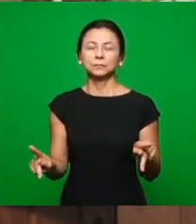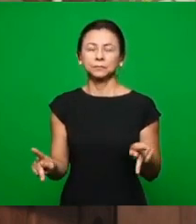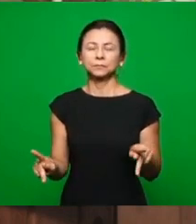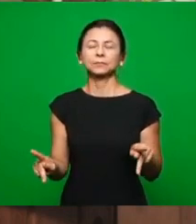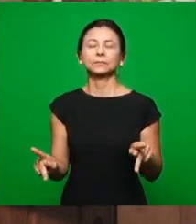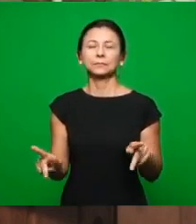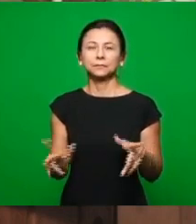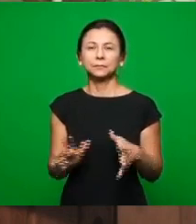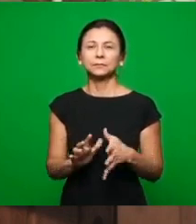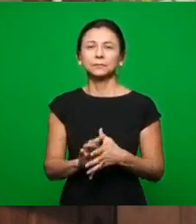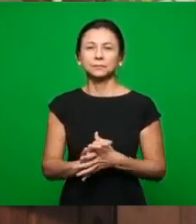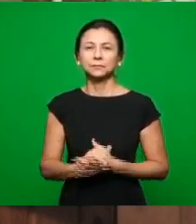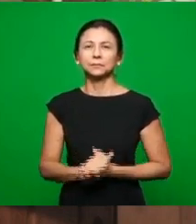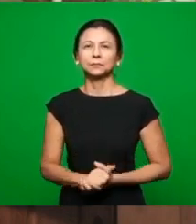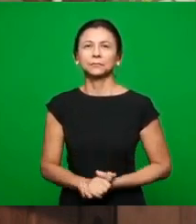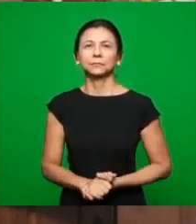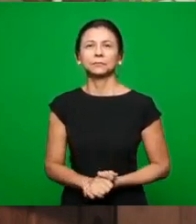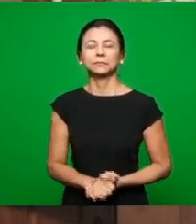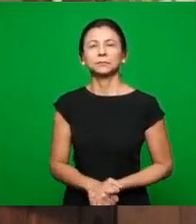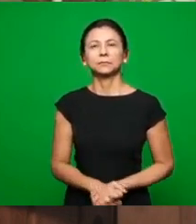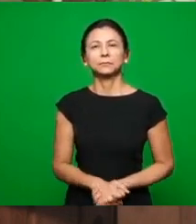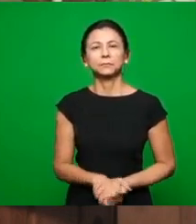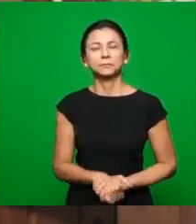the story of Revelation